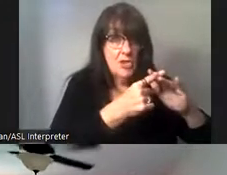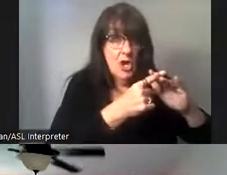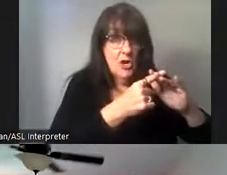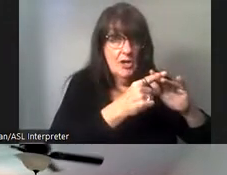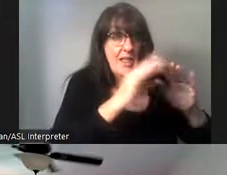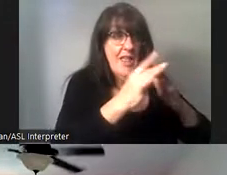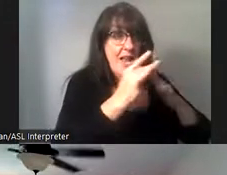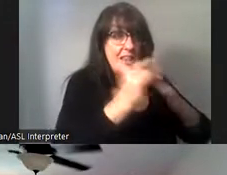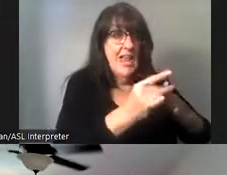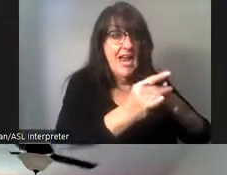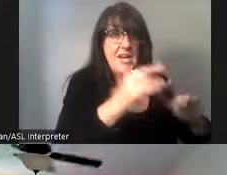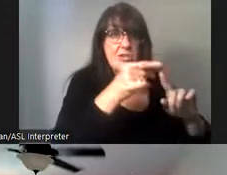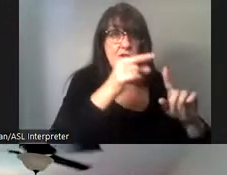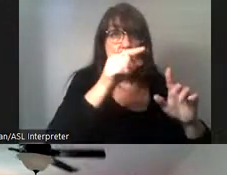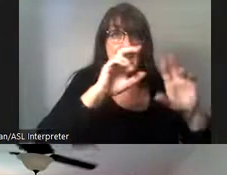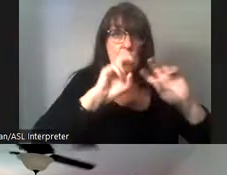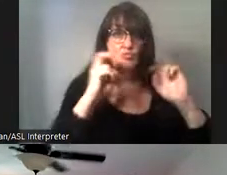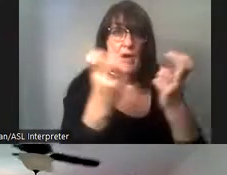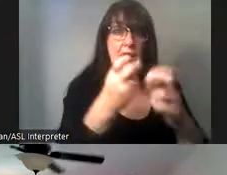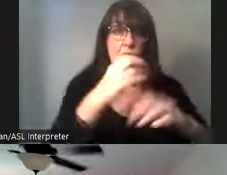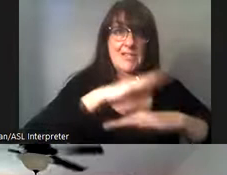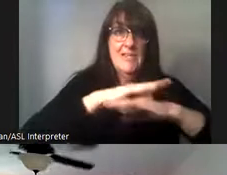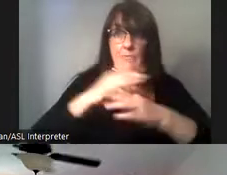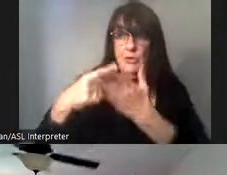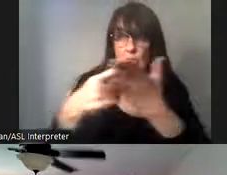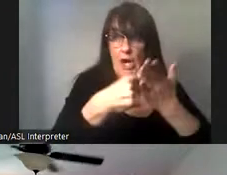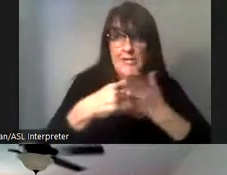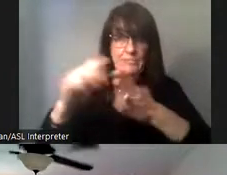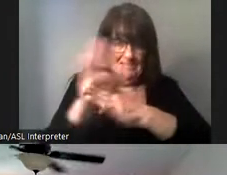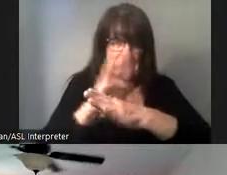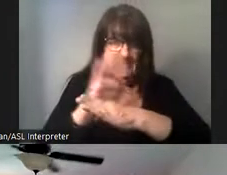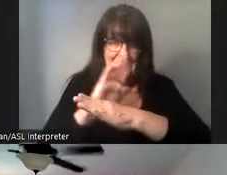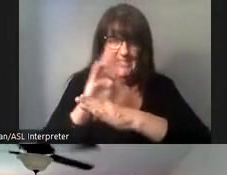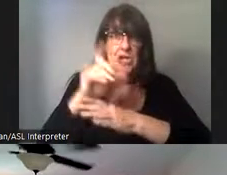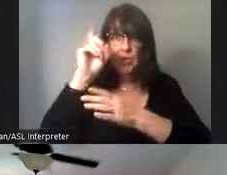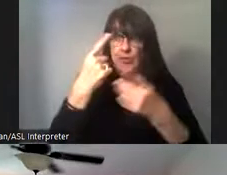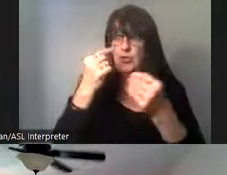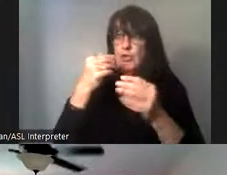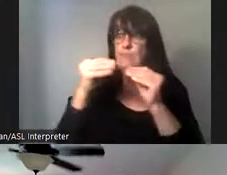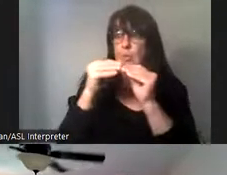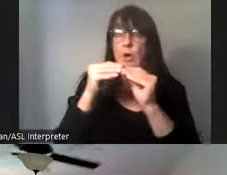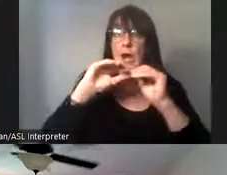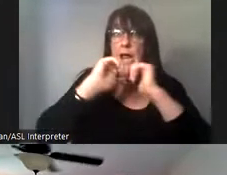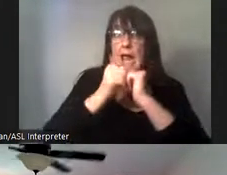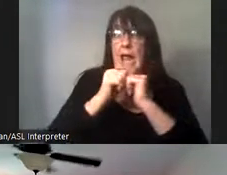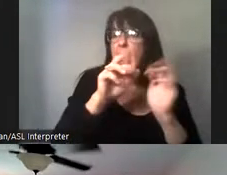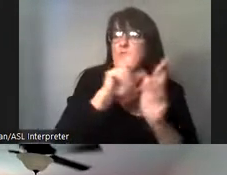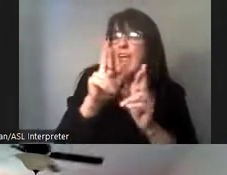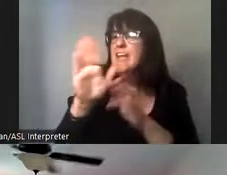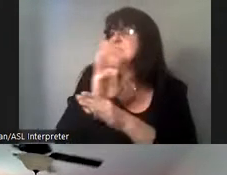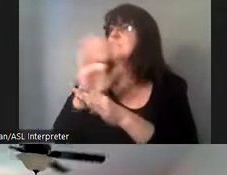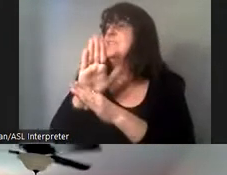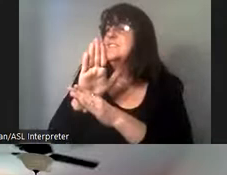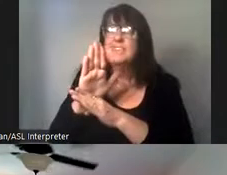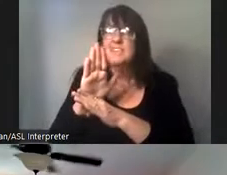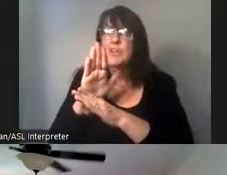to roundtables with GSA talking to industry, and this is something that we need to do more of, about how ready is industry to meet